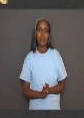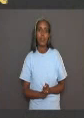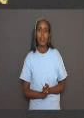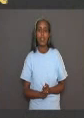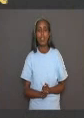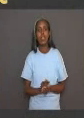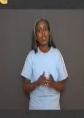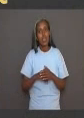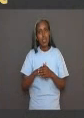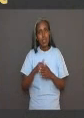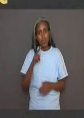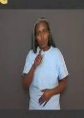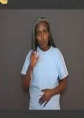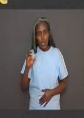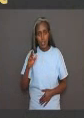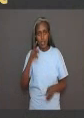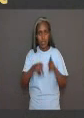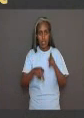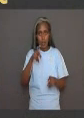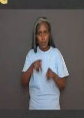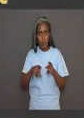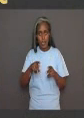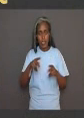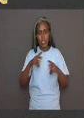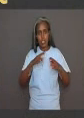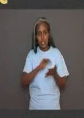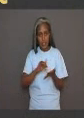Out of 100 people surveyed,